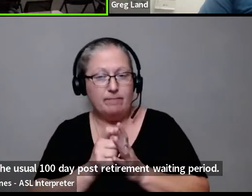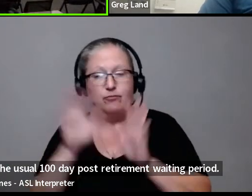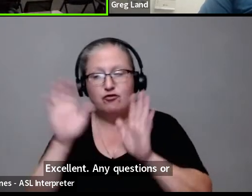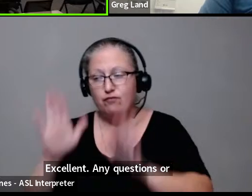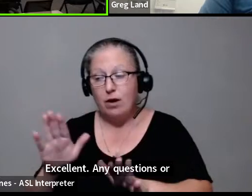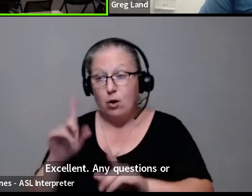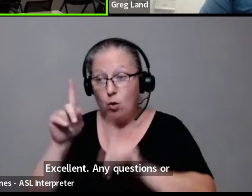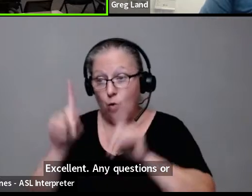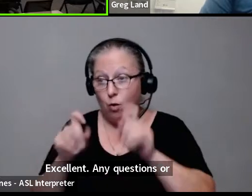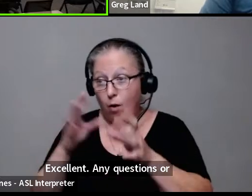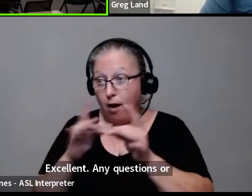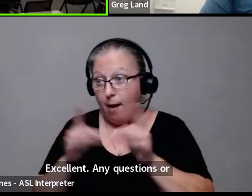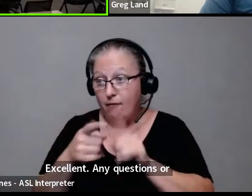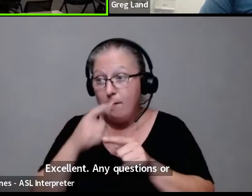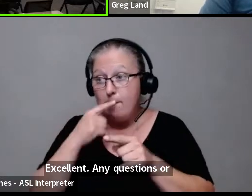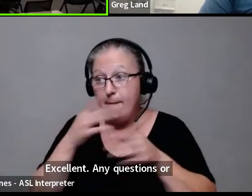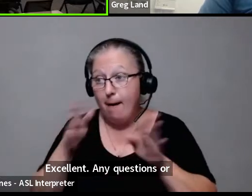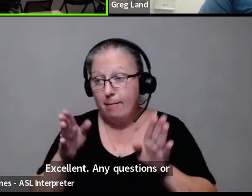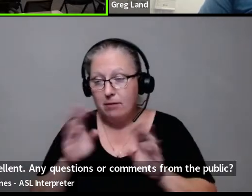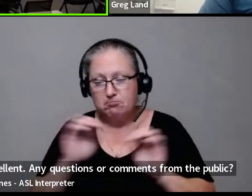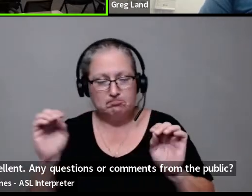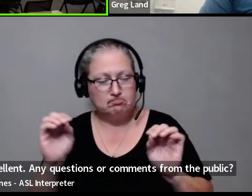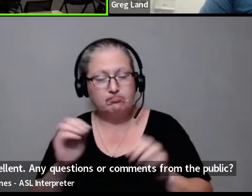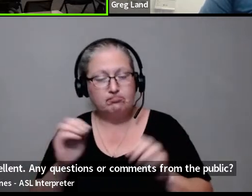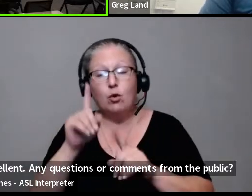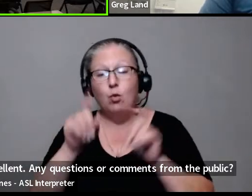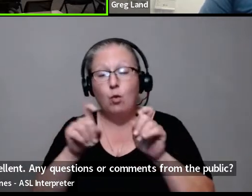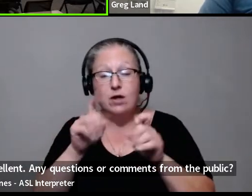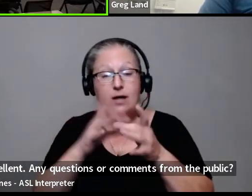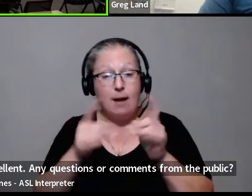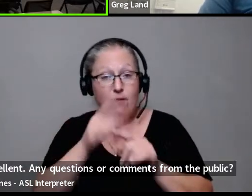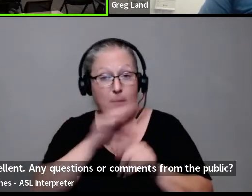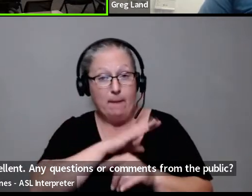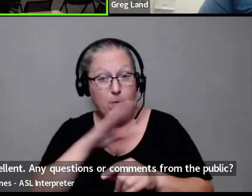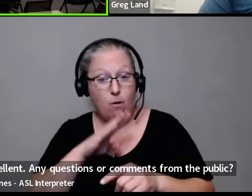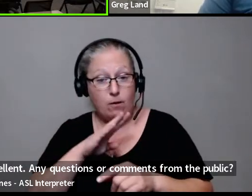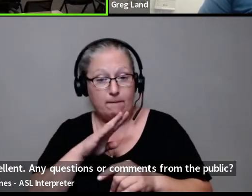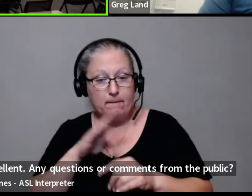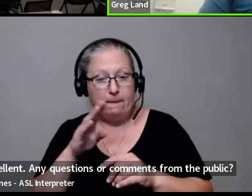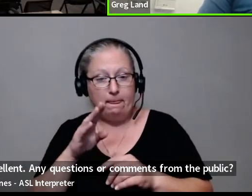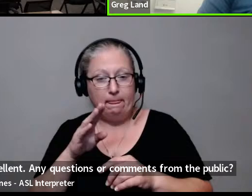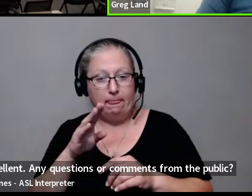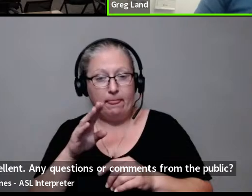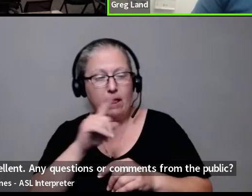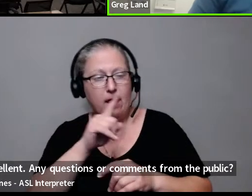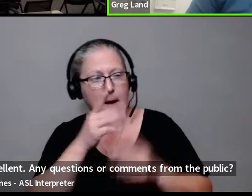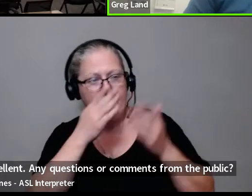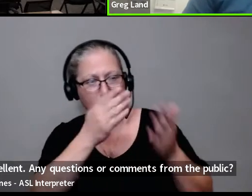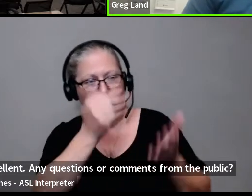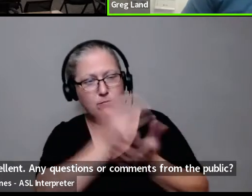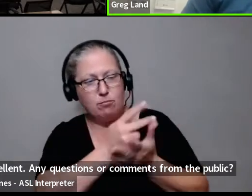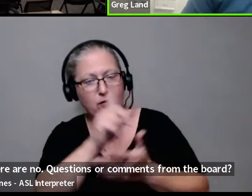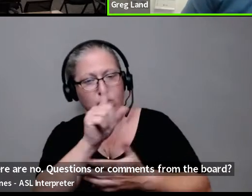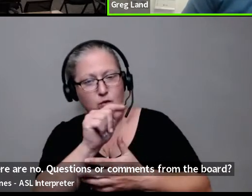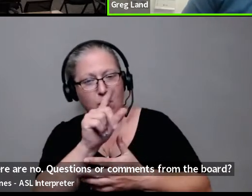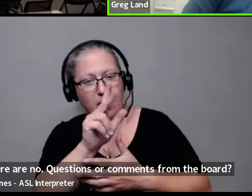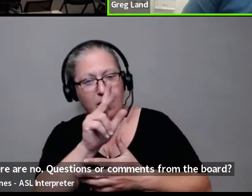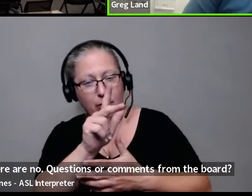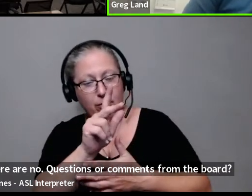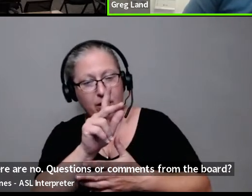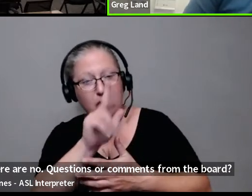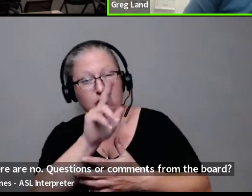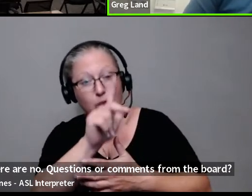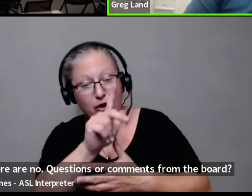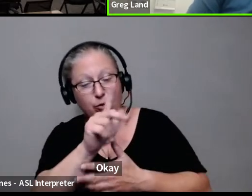from the public? There are none. Questions or comments from the board? I Okay, make a motion to approve